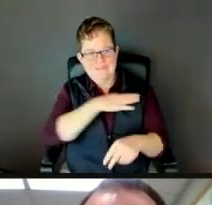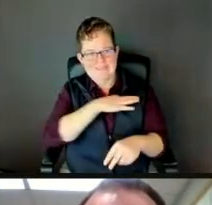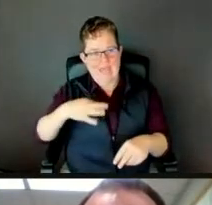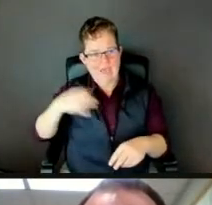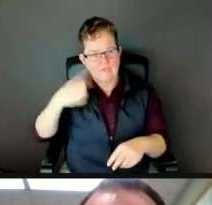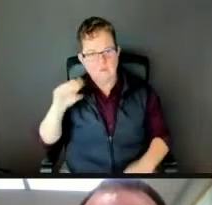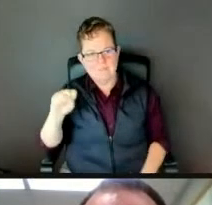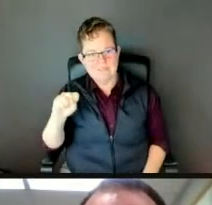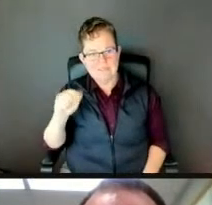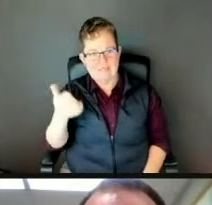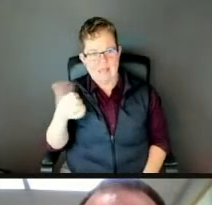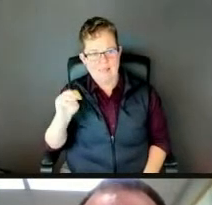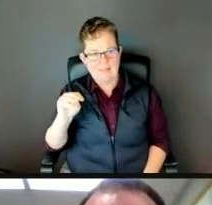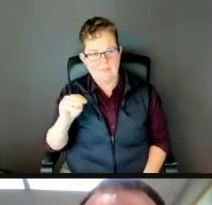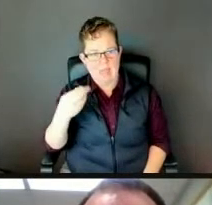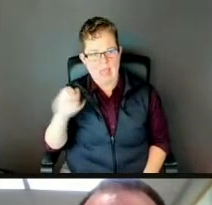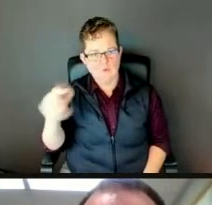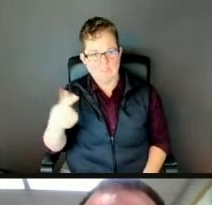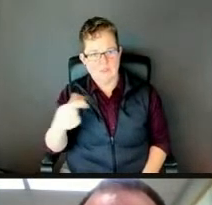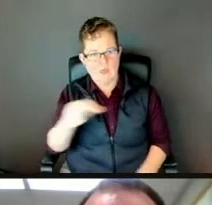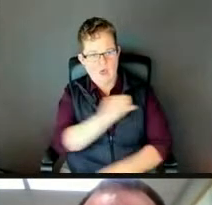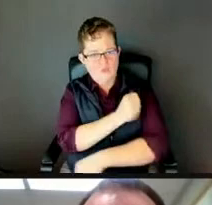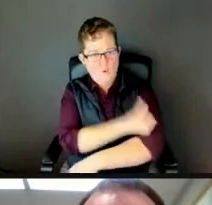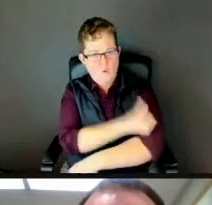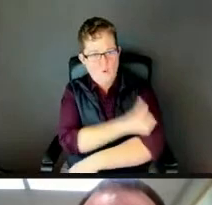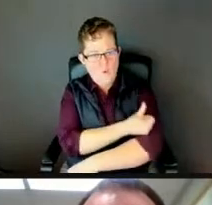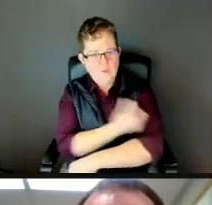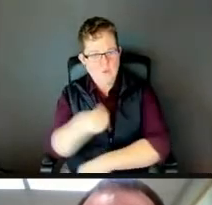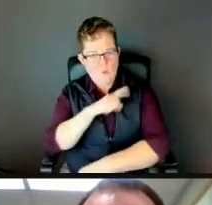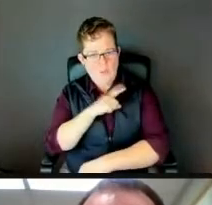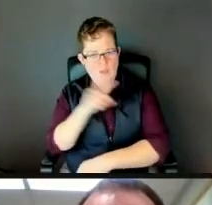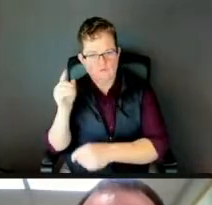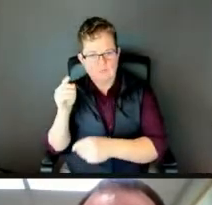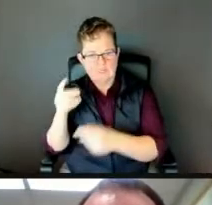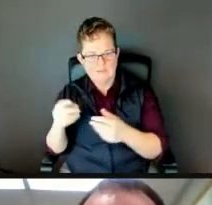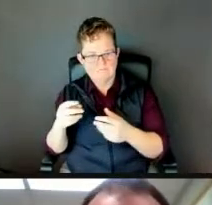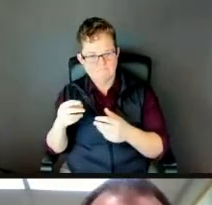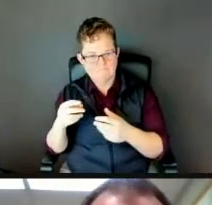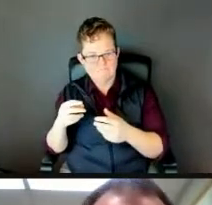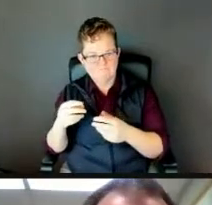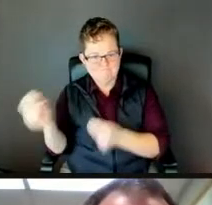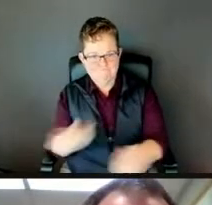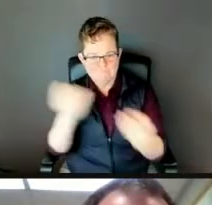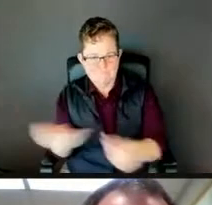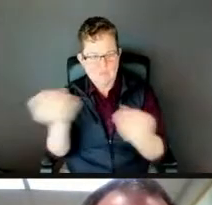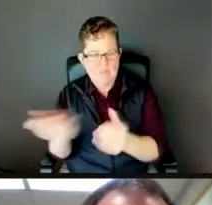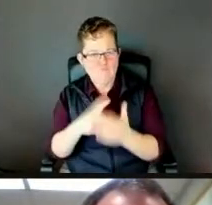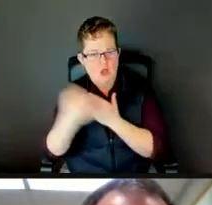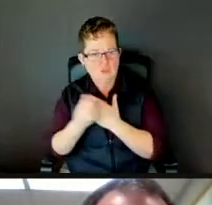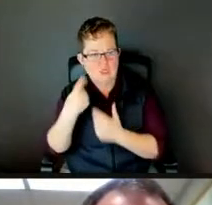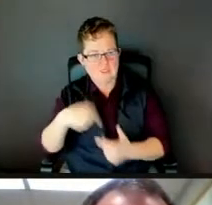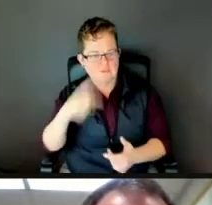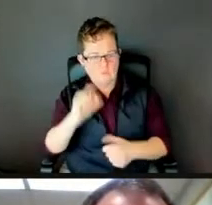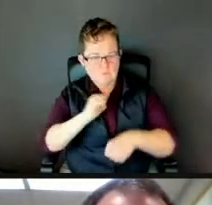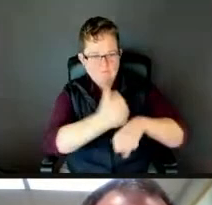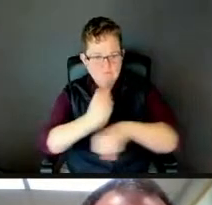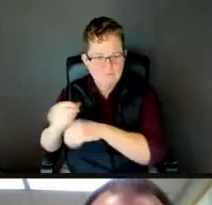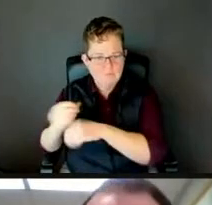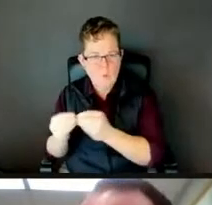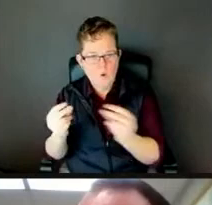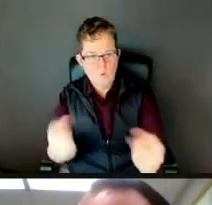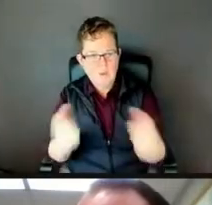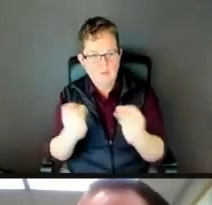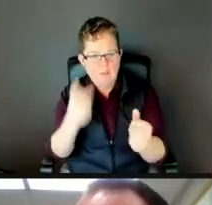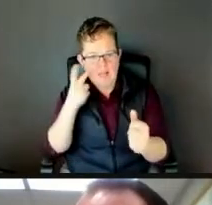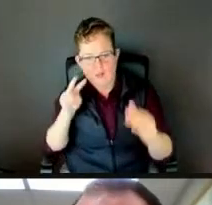Housing Authority so that we could fast track some of the projects that they have really that are, you know, when I look at their